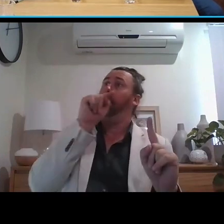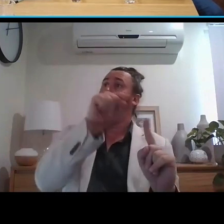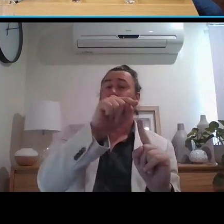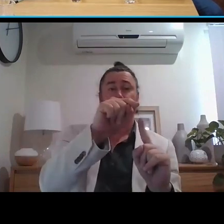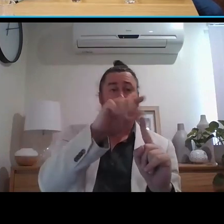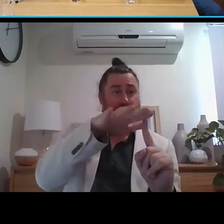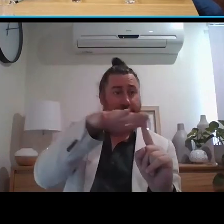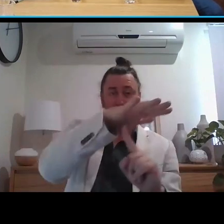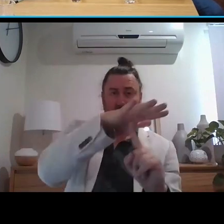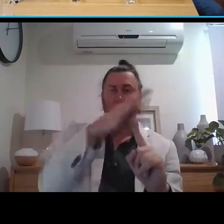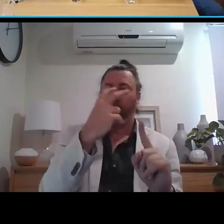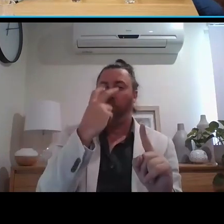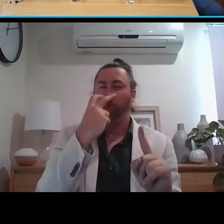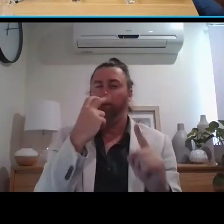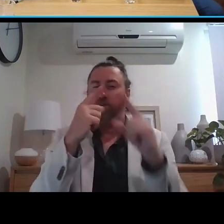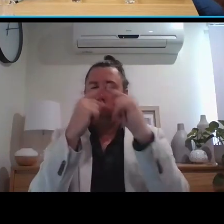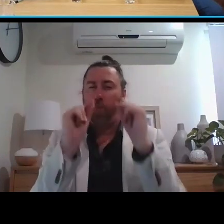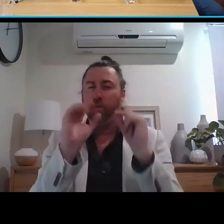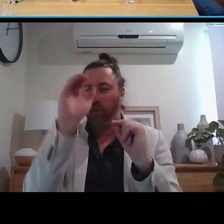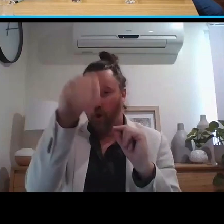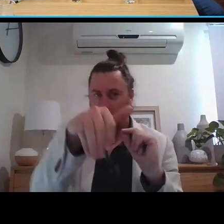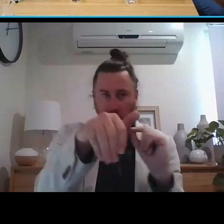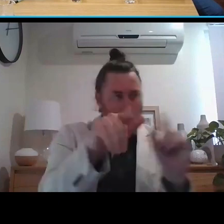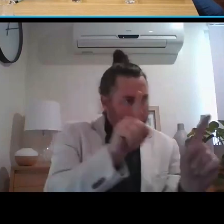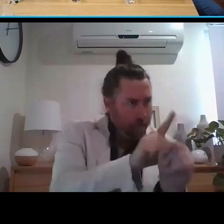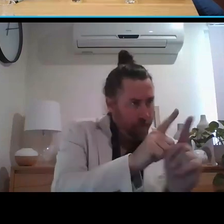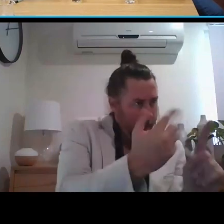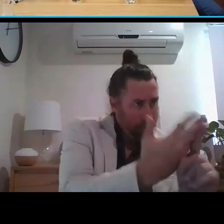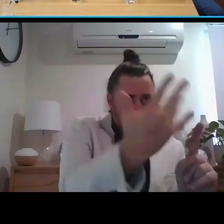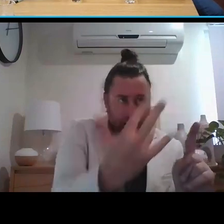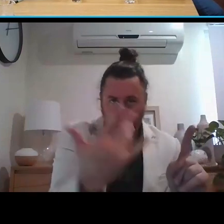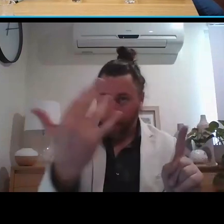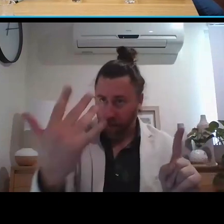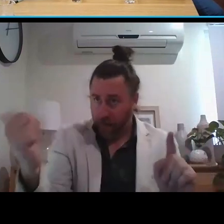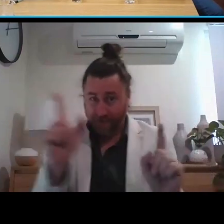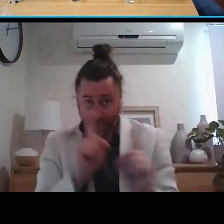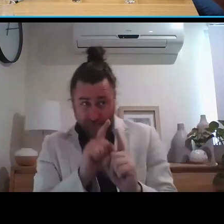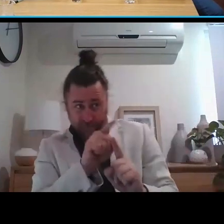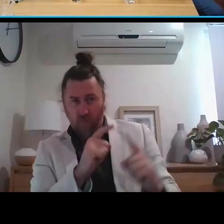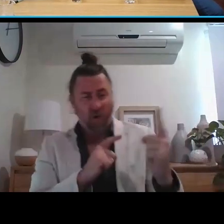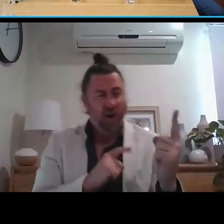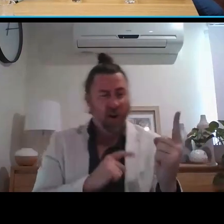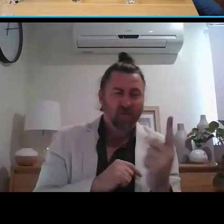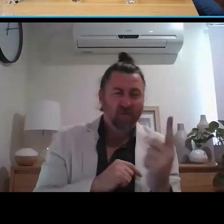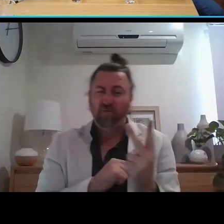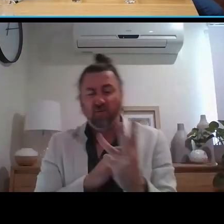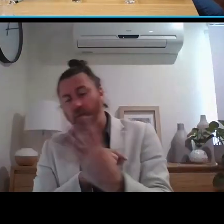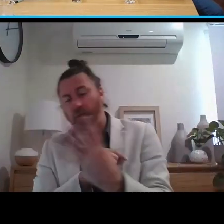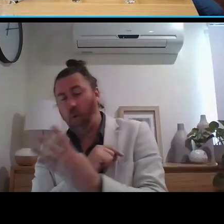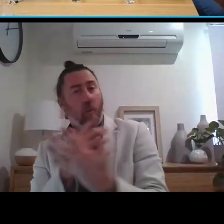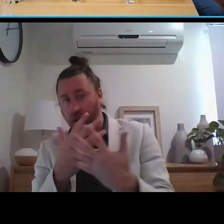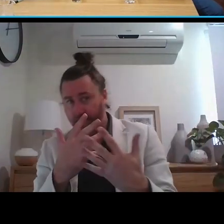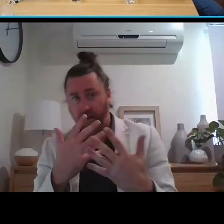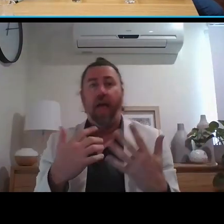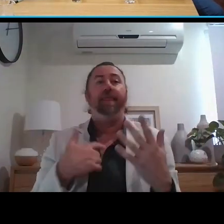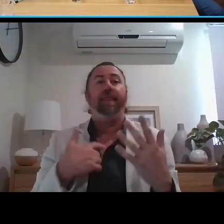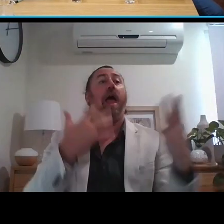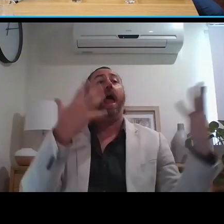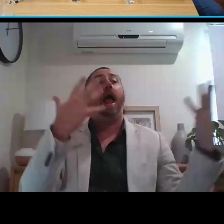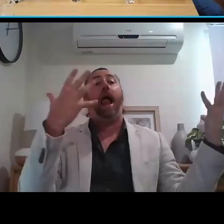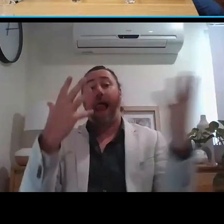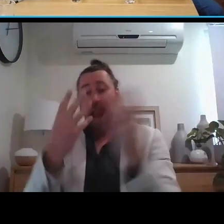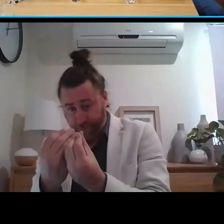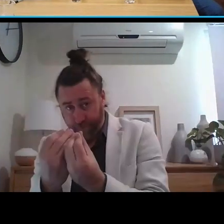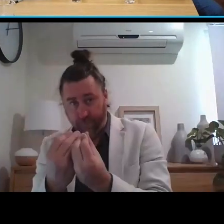service that had that same response. These points are then summed to create a total score.